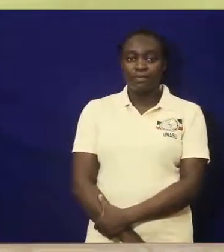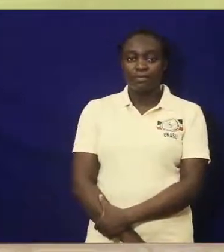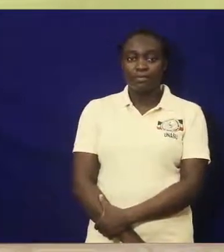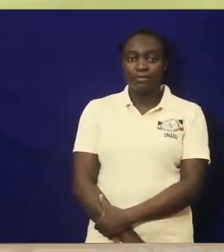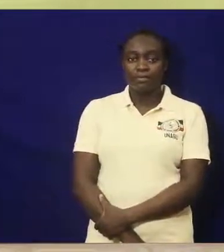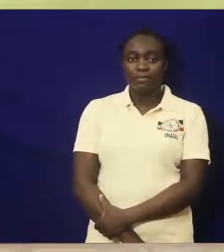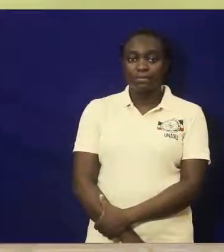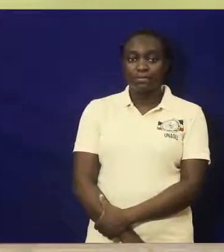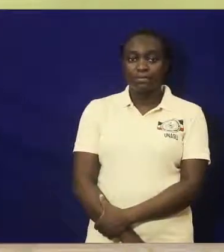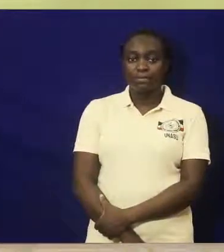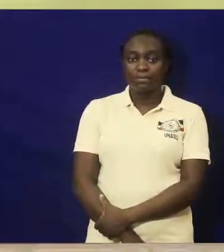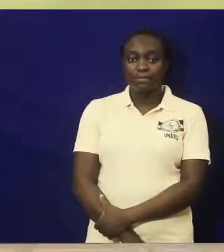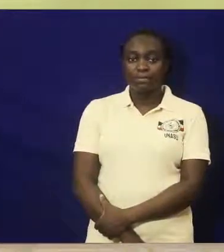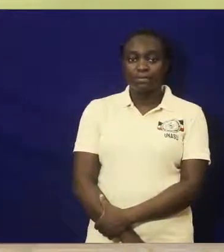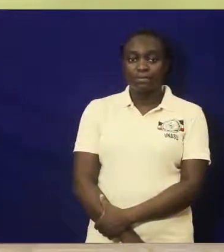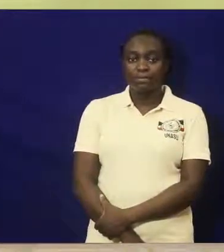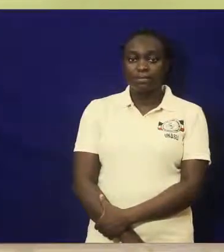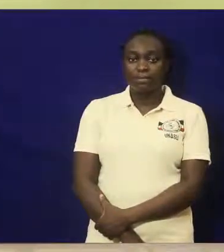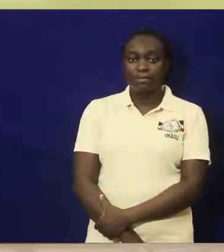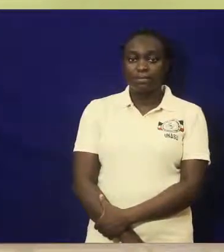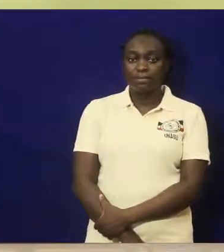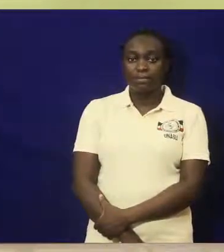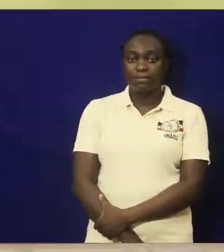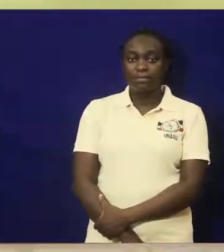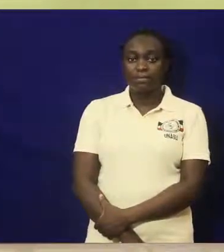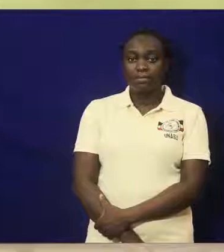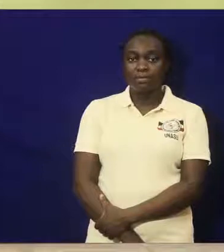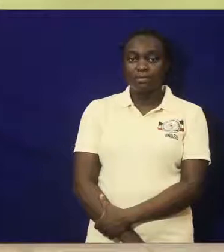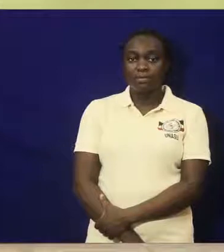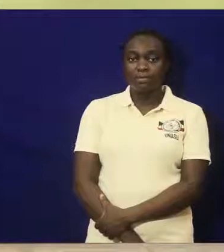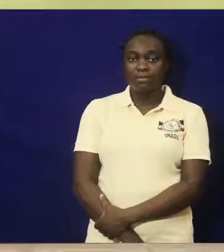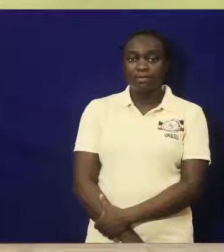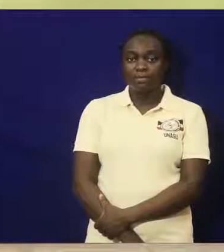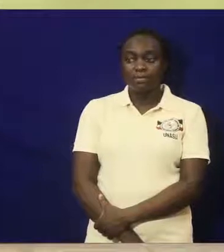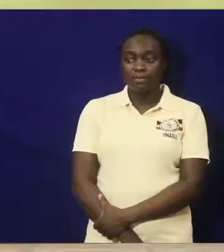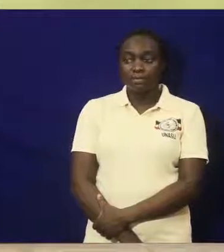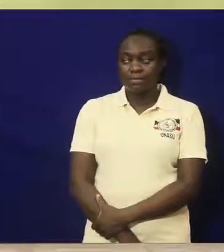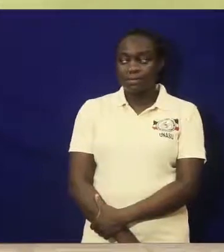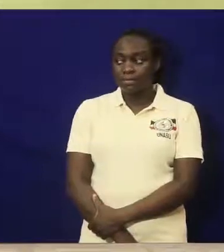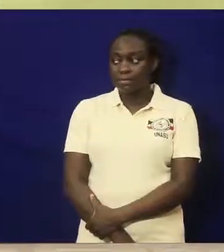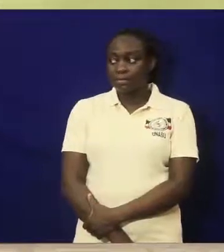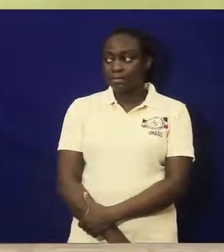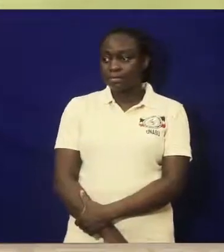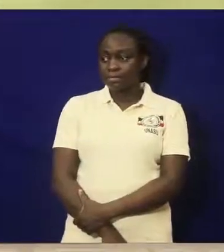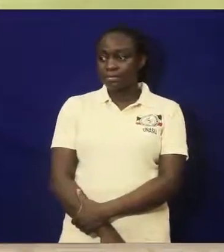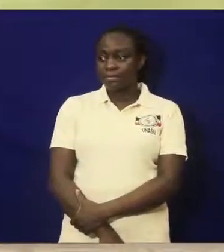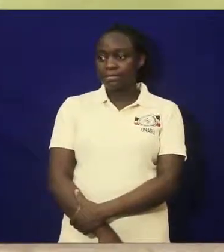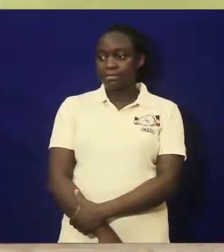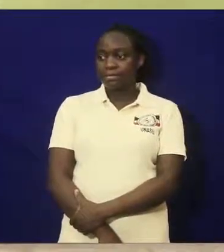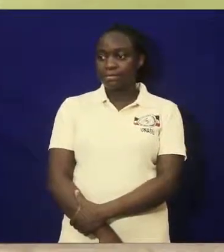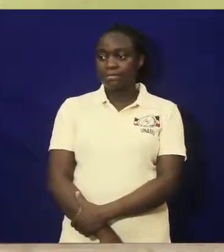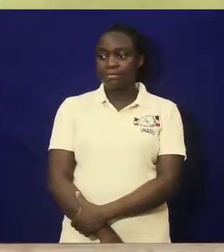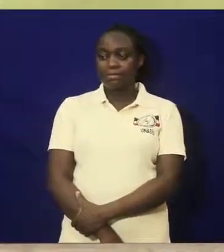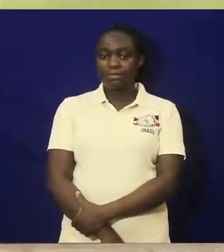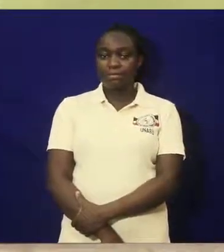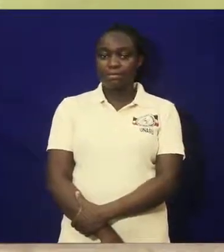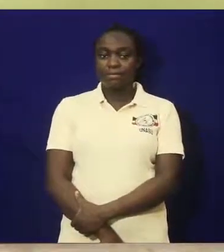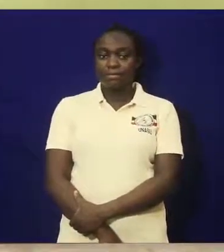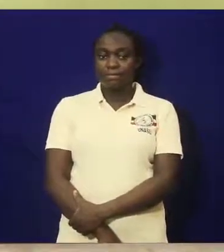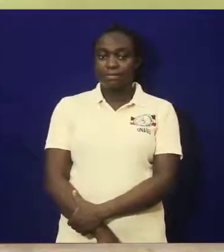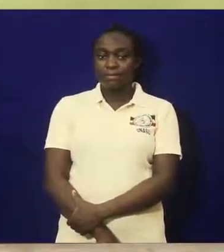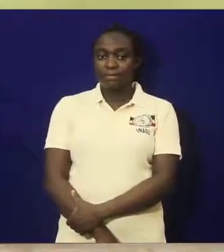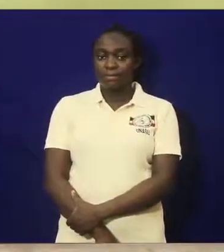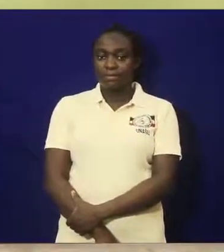the flower. It has the filament, anther, that's all. See